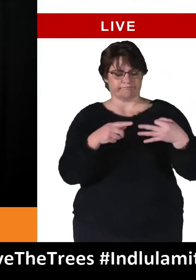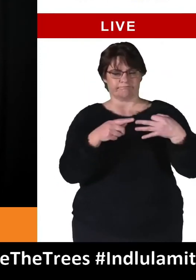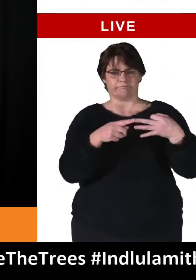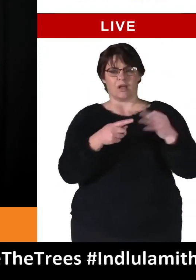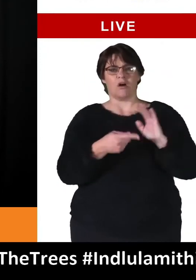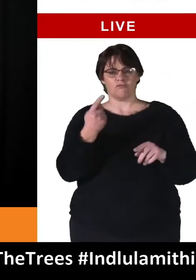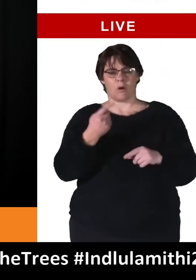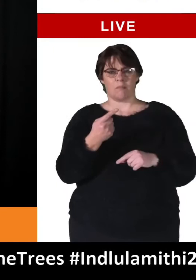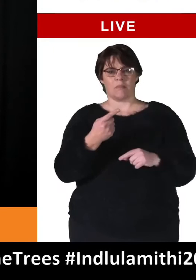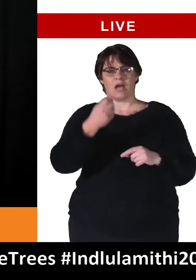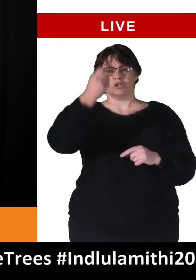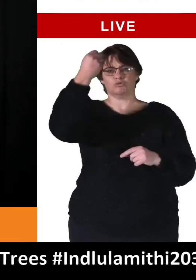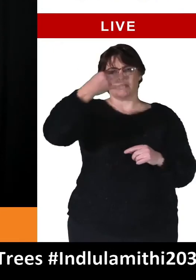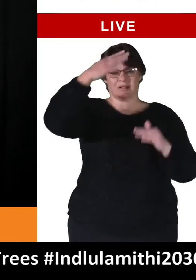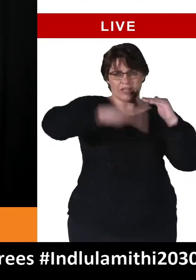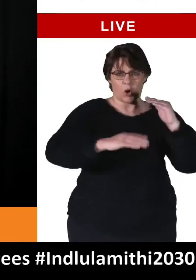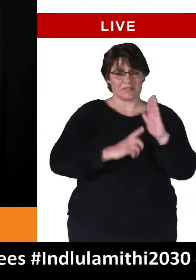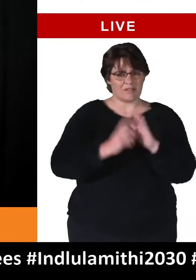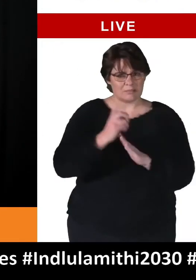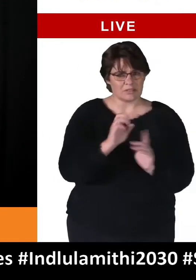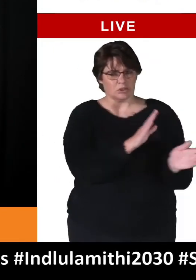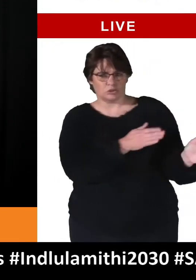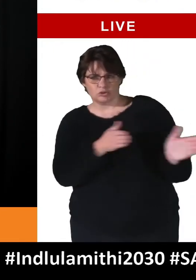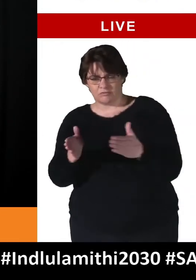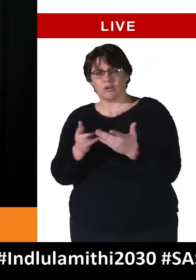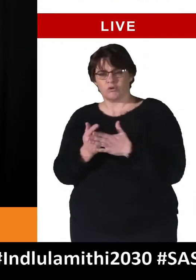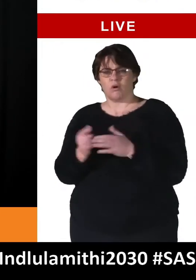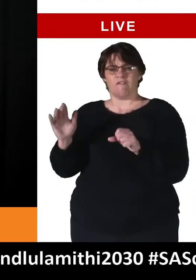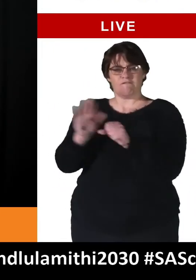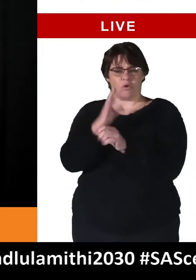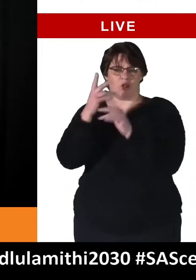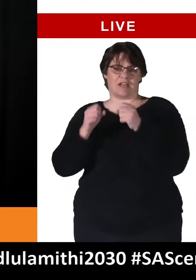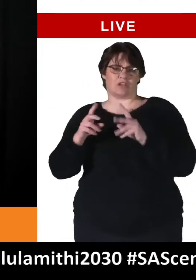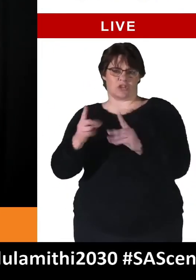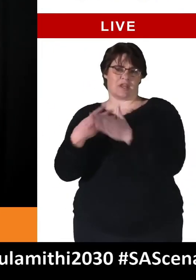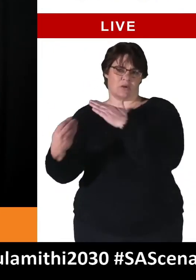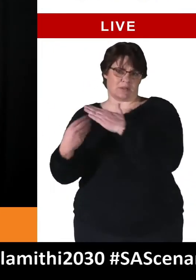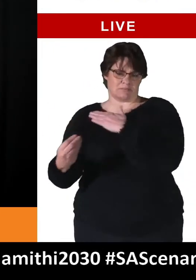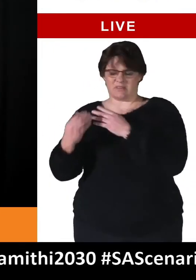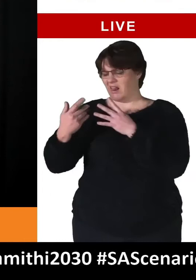from trickle-down development, awful education outcomes, etc.